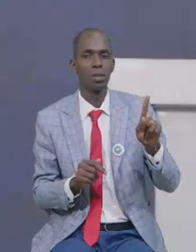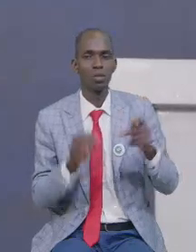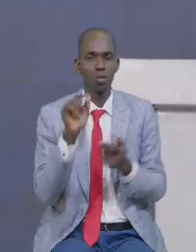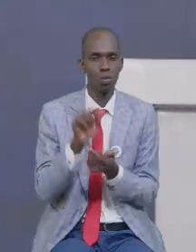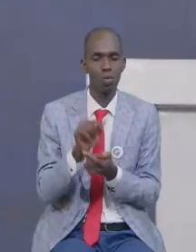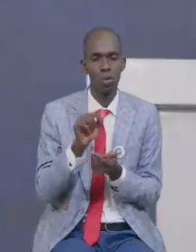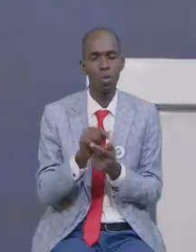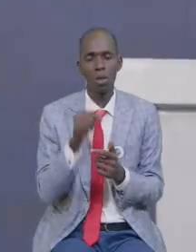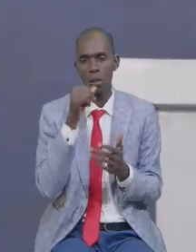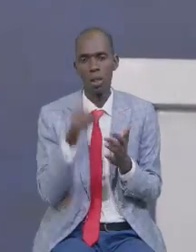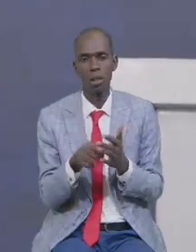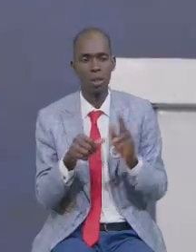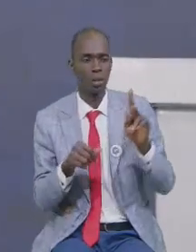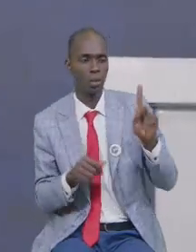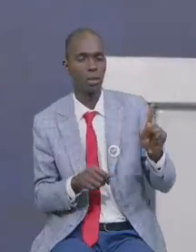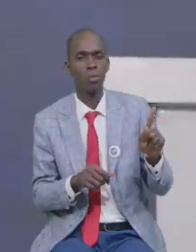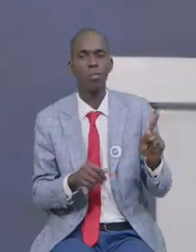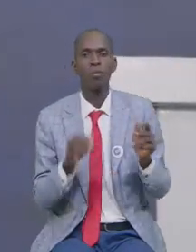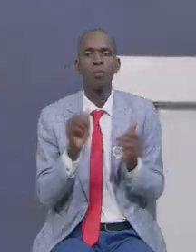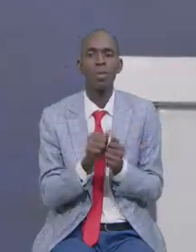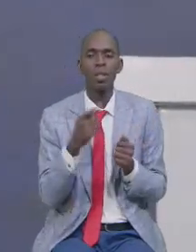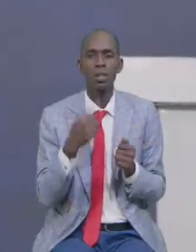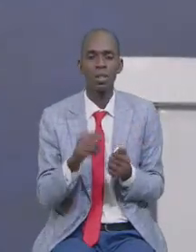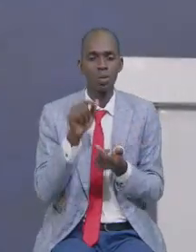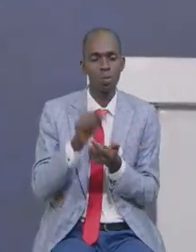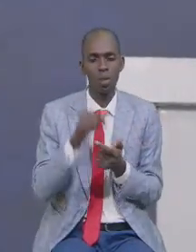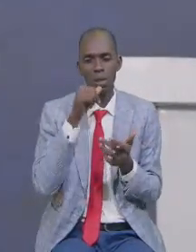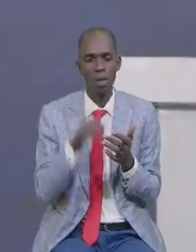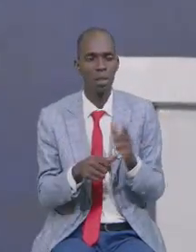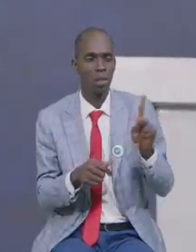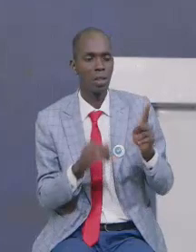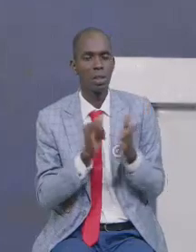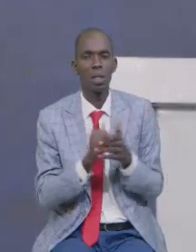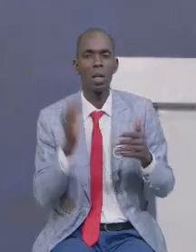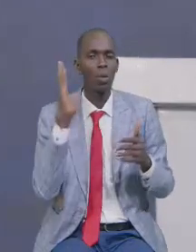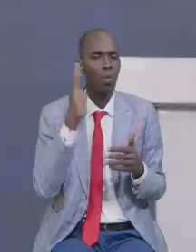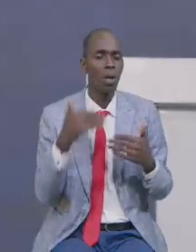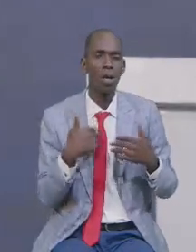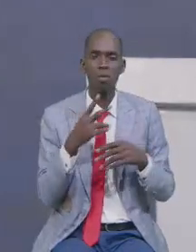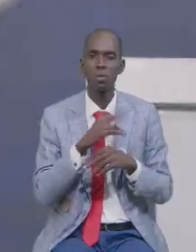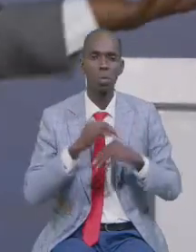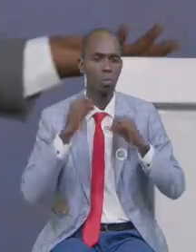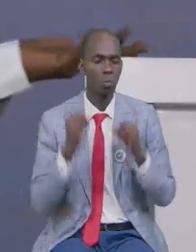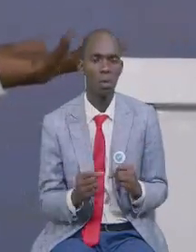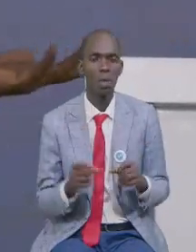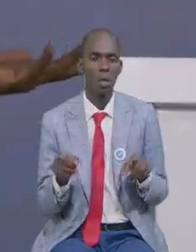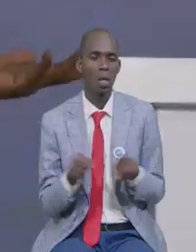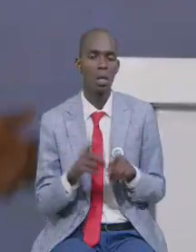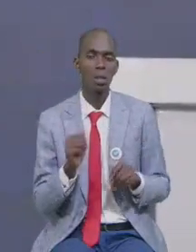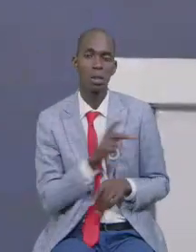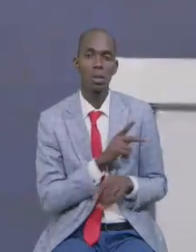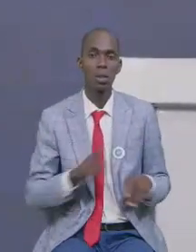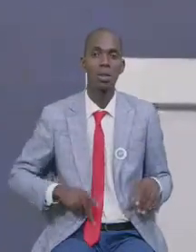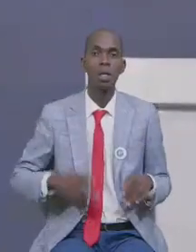k, with a k that will have no power. Empty k of the king. And now